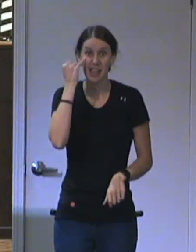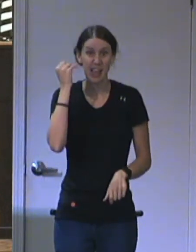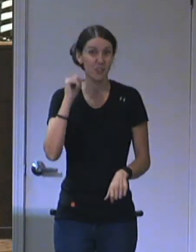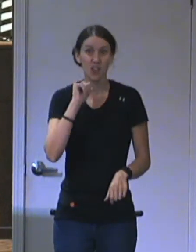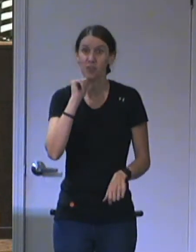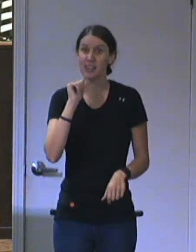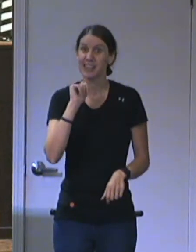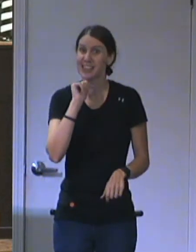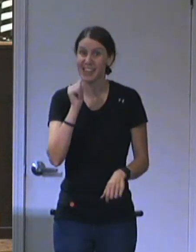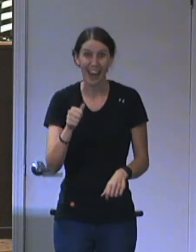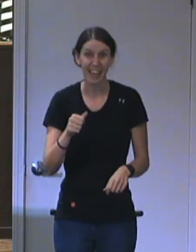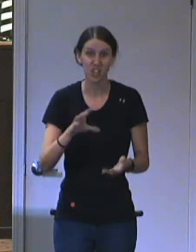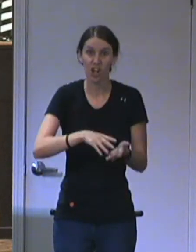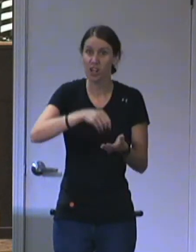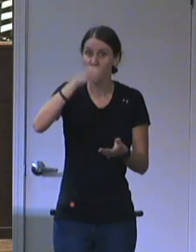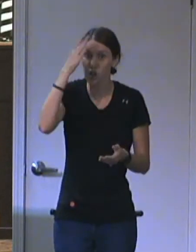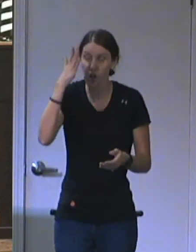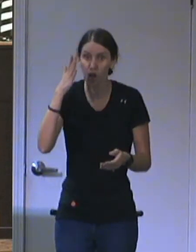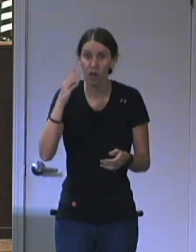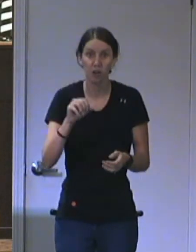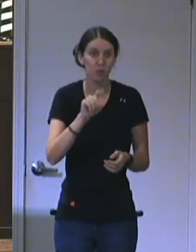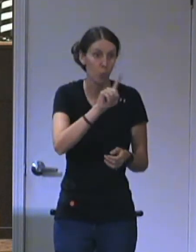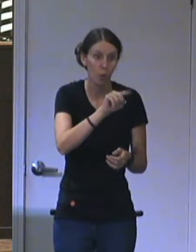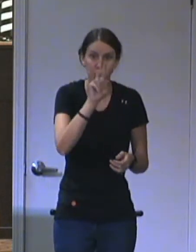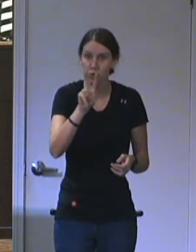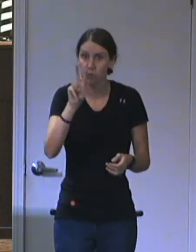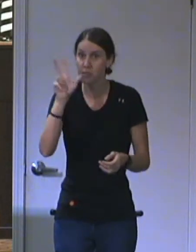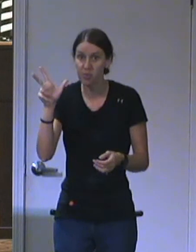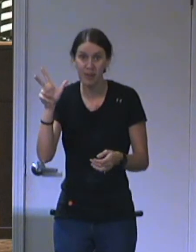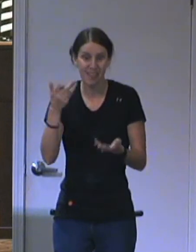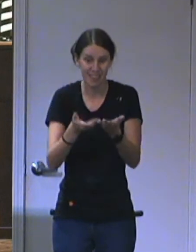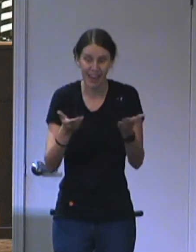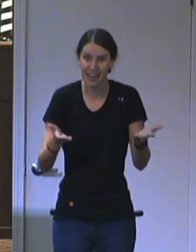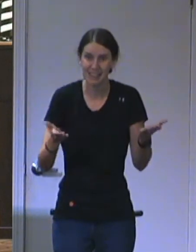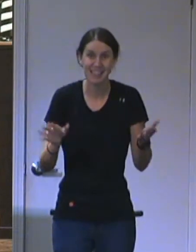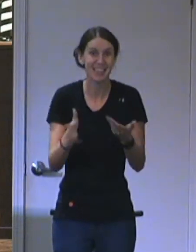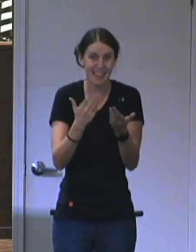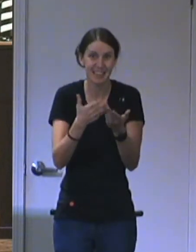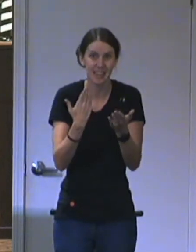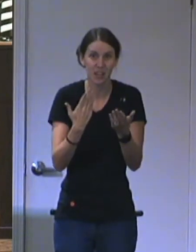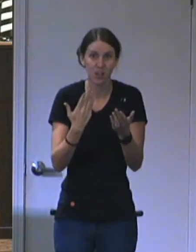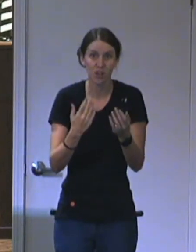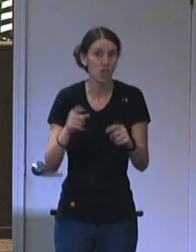the basics again, you can't step it up to the next level. If they try to give you the